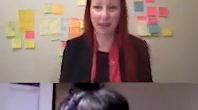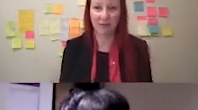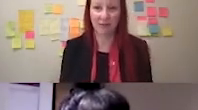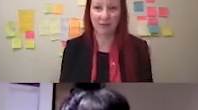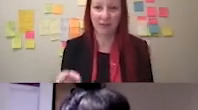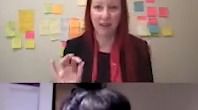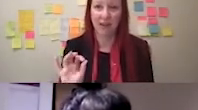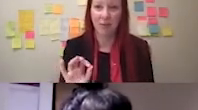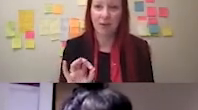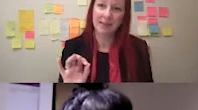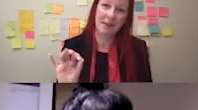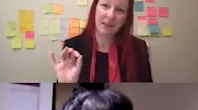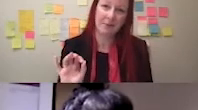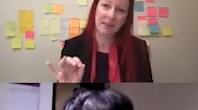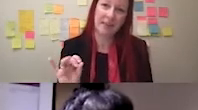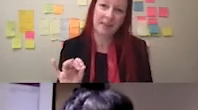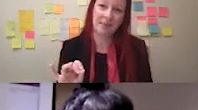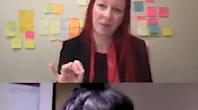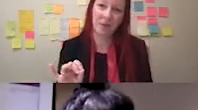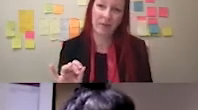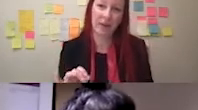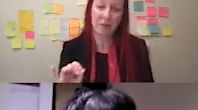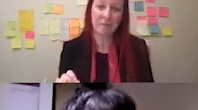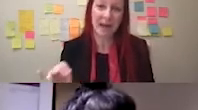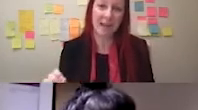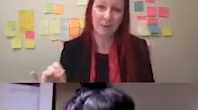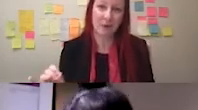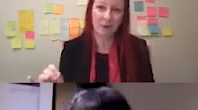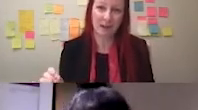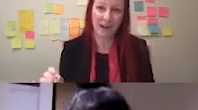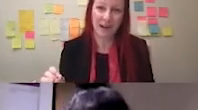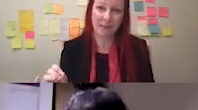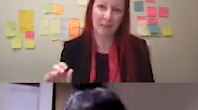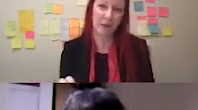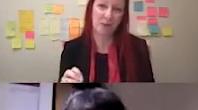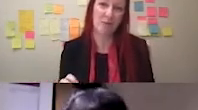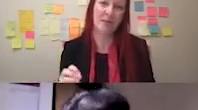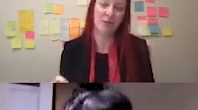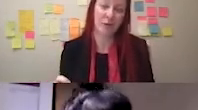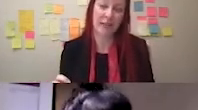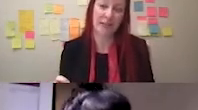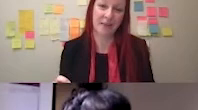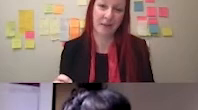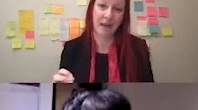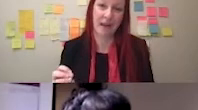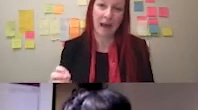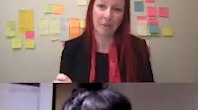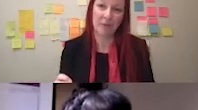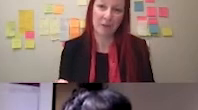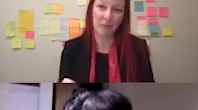your self-care ritual? What is something really small that you repeat multiple times that brings so much joy to